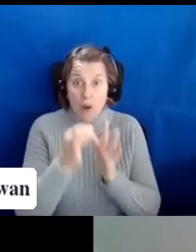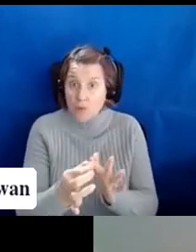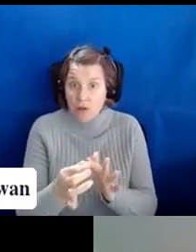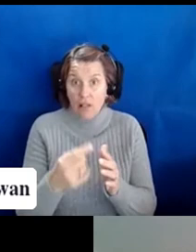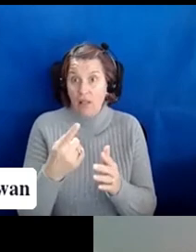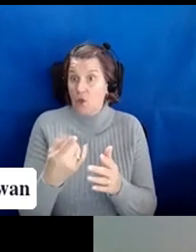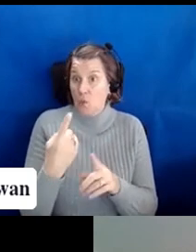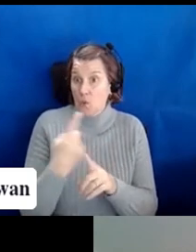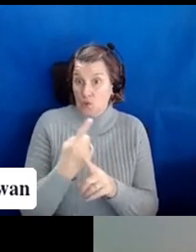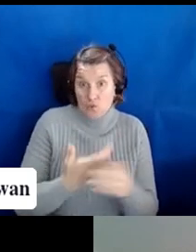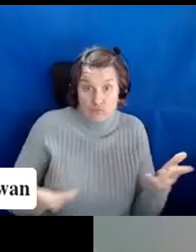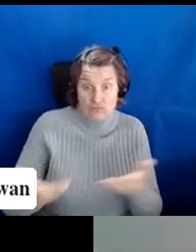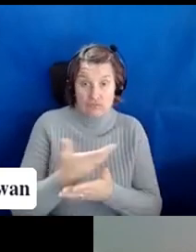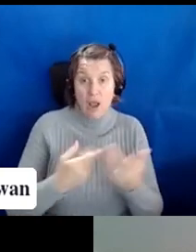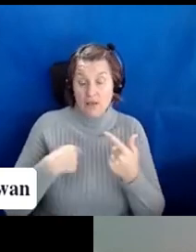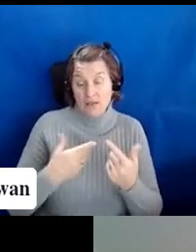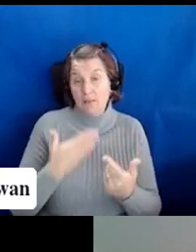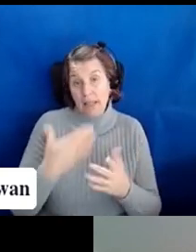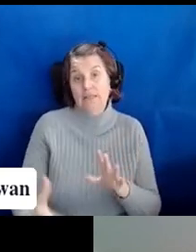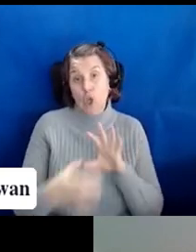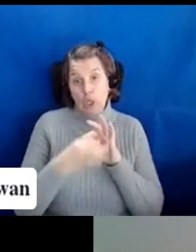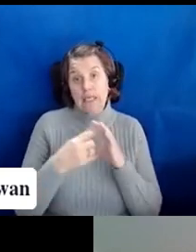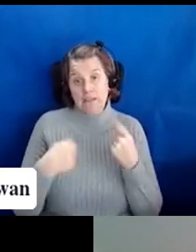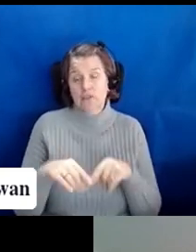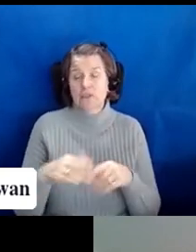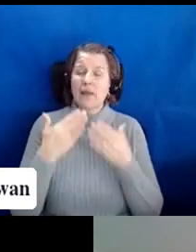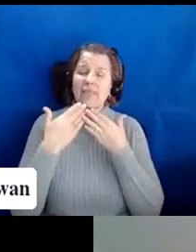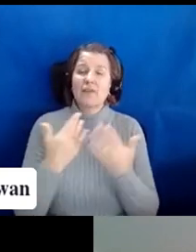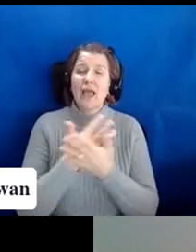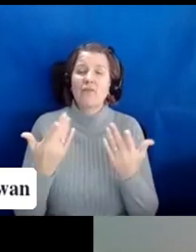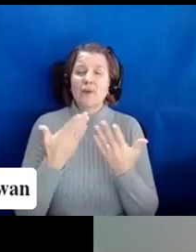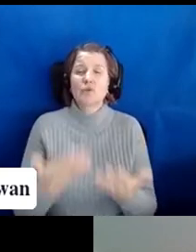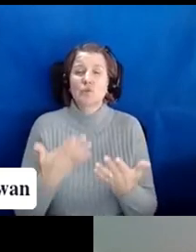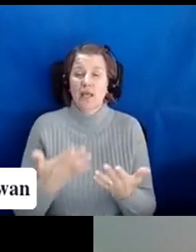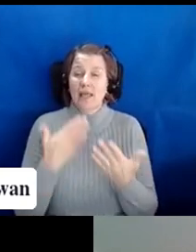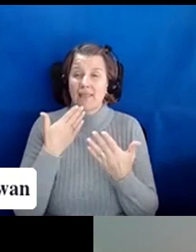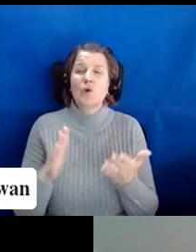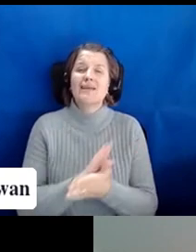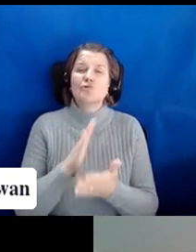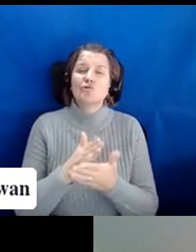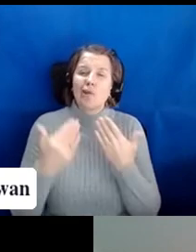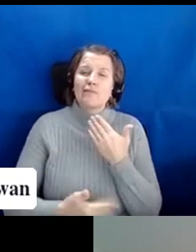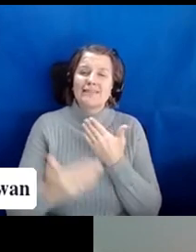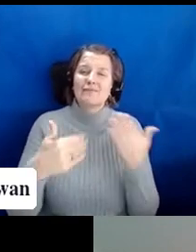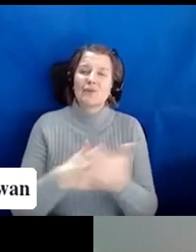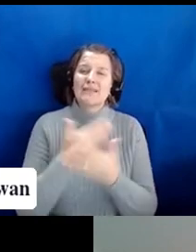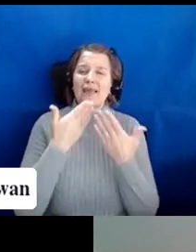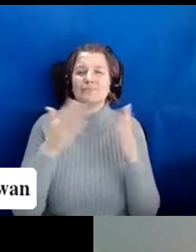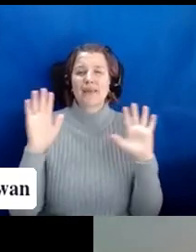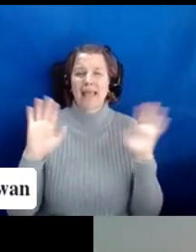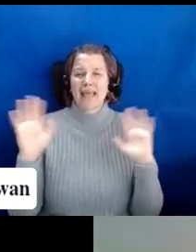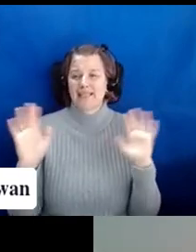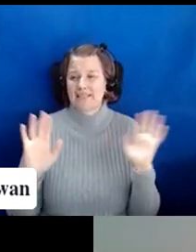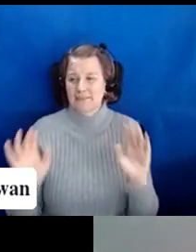talk to us about, please do contact us. But thank you for everyone today. Enjoy the rest of your day. Goodbye.